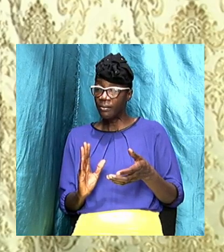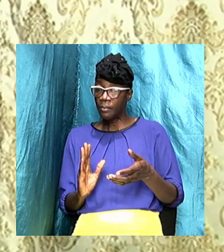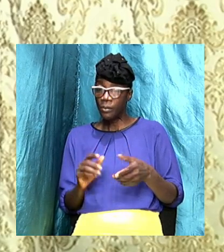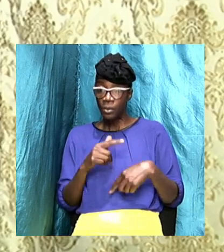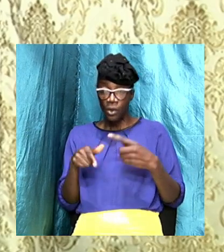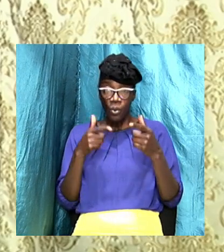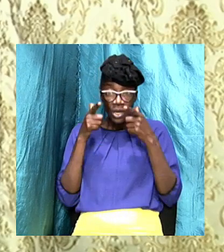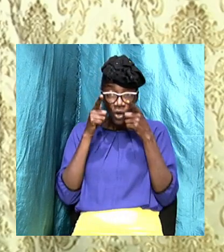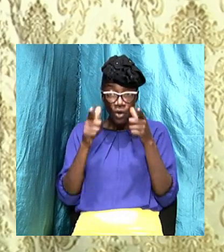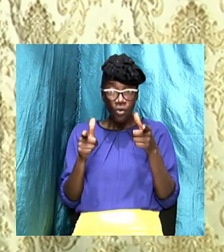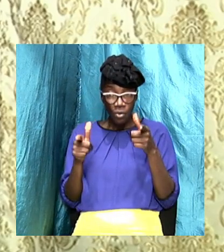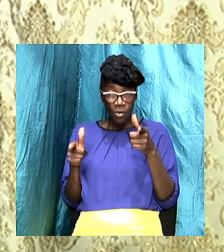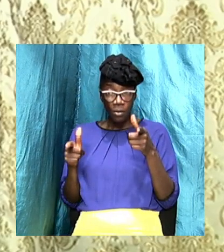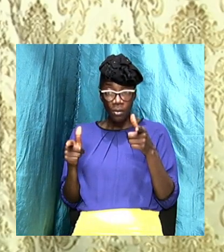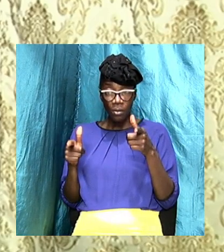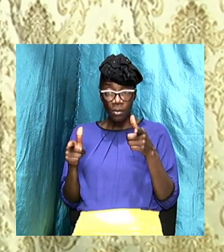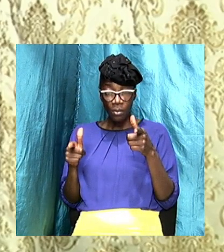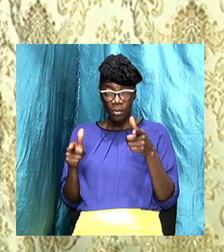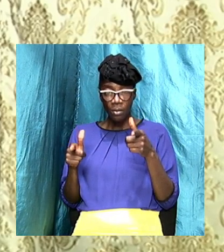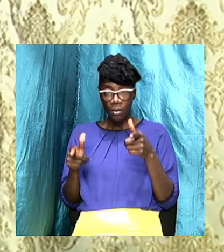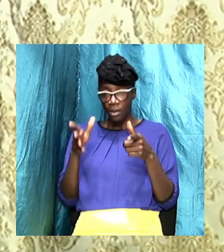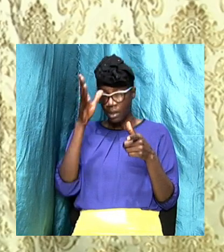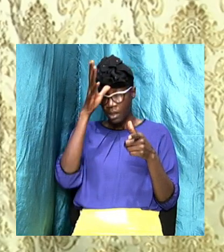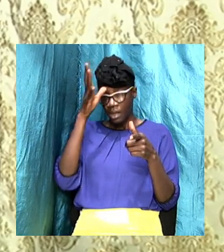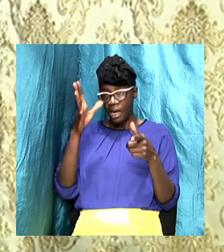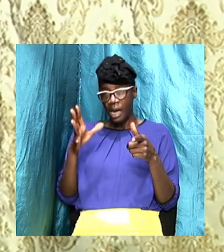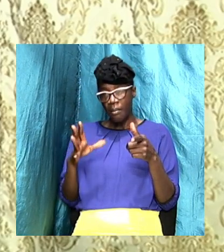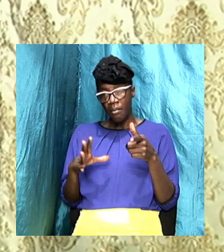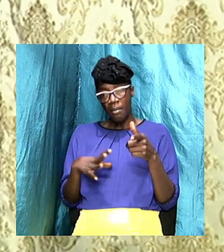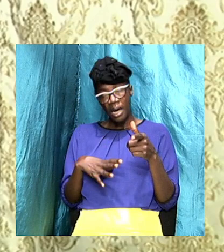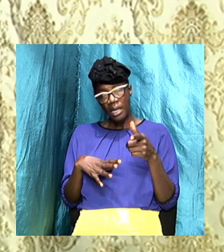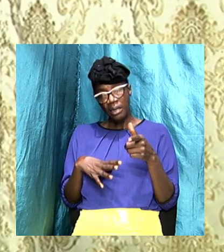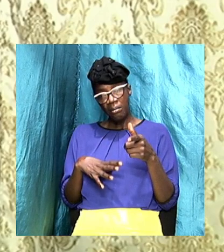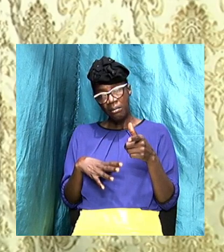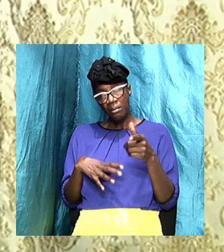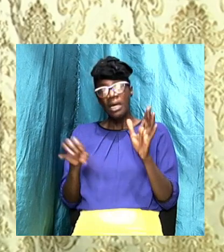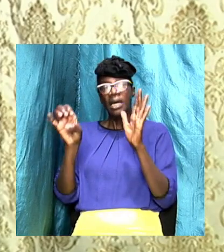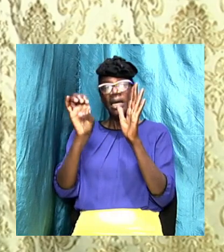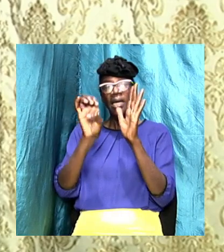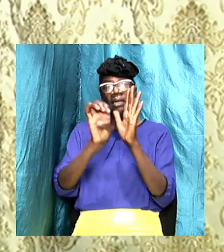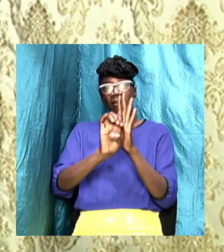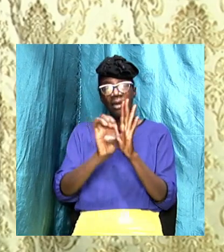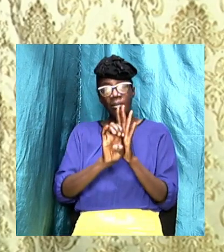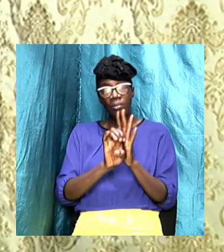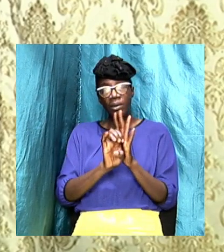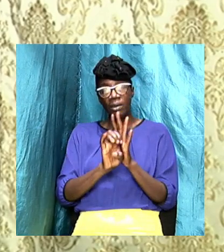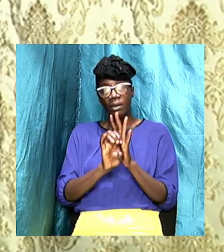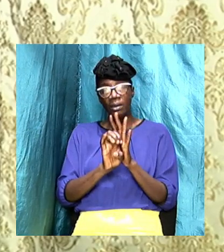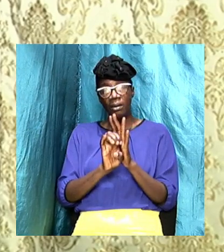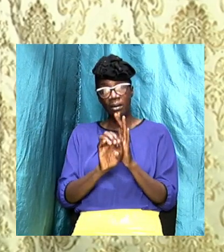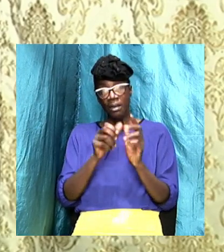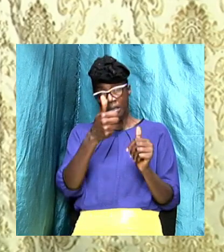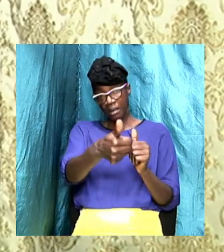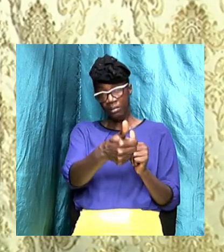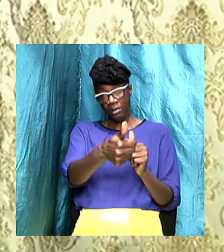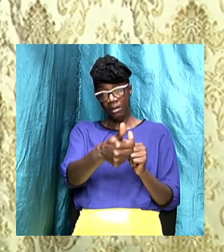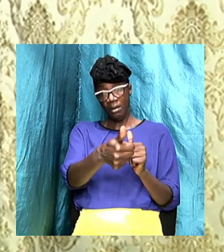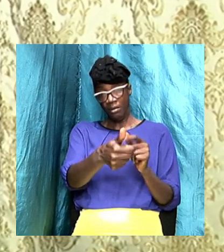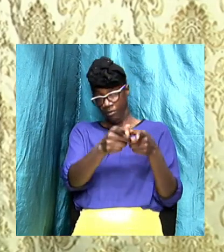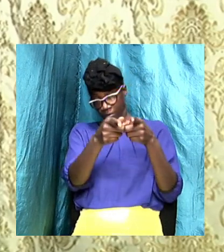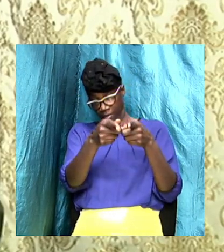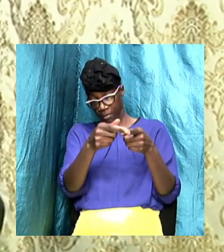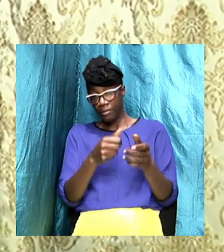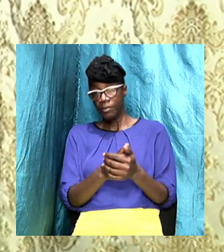look at a man, an individual, take for example, you know, myself. If I